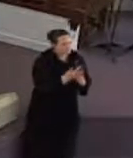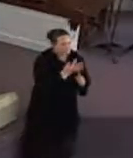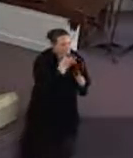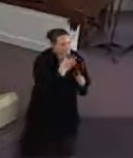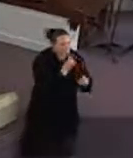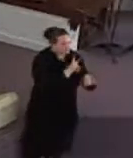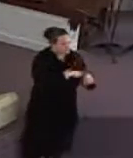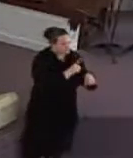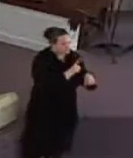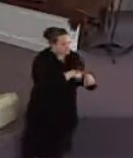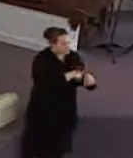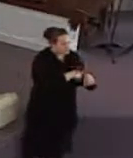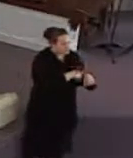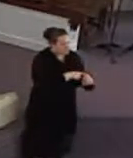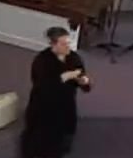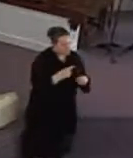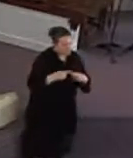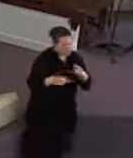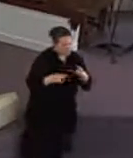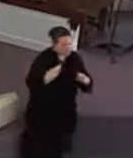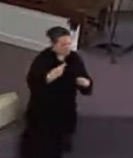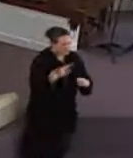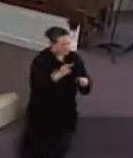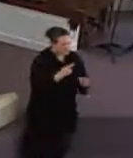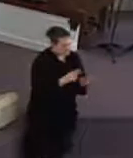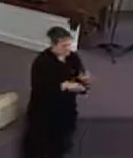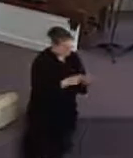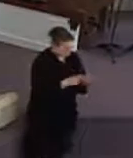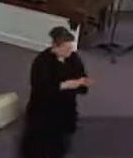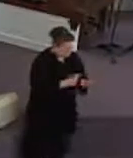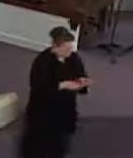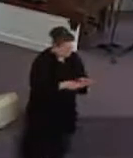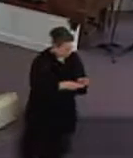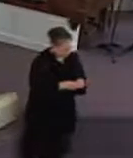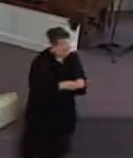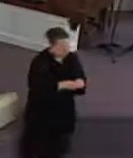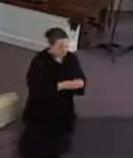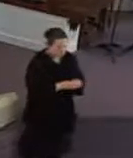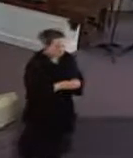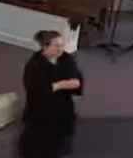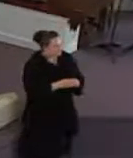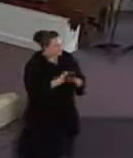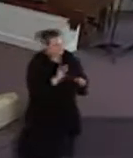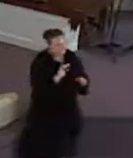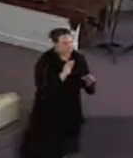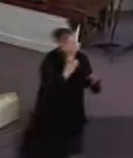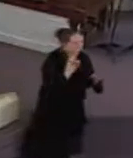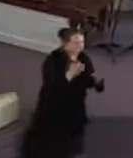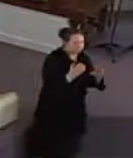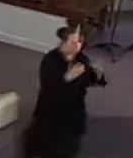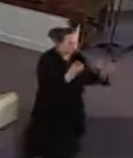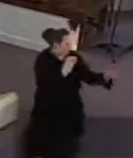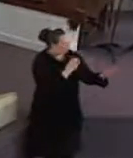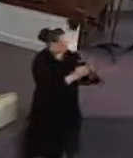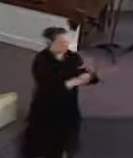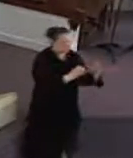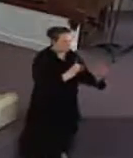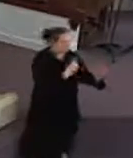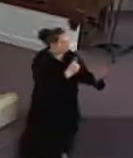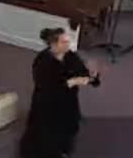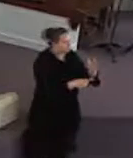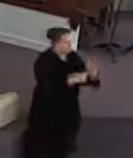history. The country was reeling over religious controversies, and there was a pro-Catholic